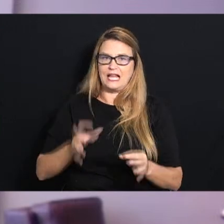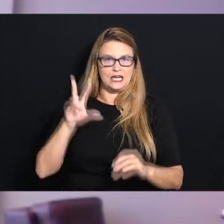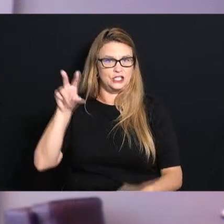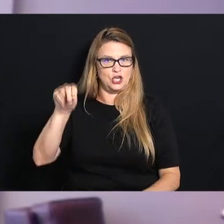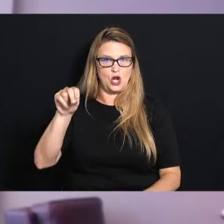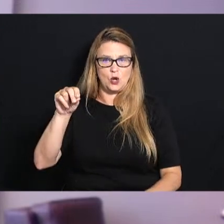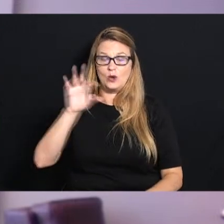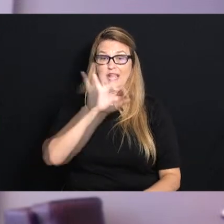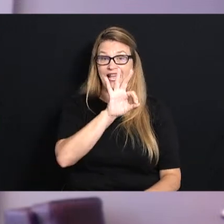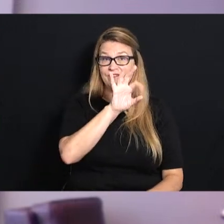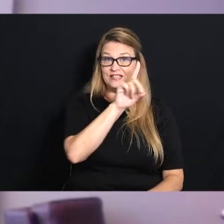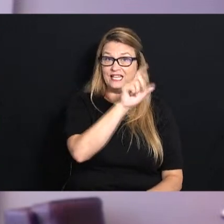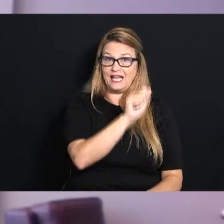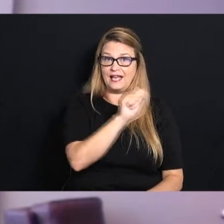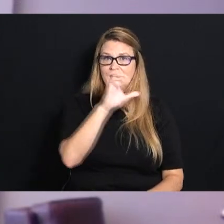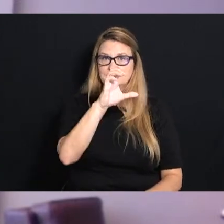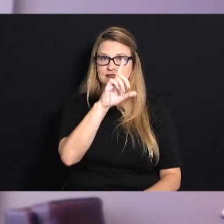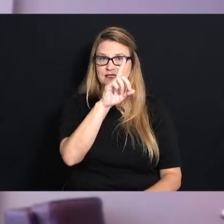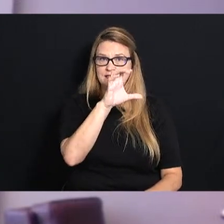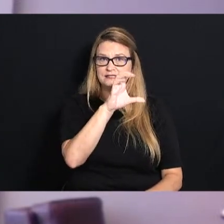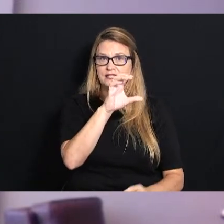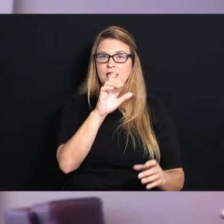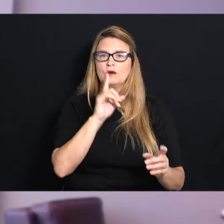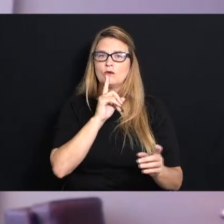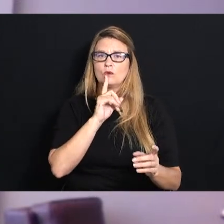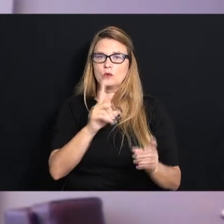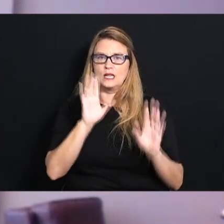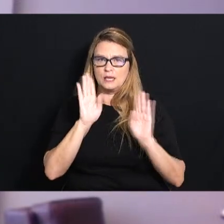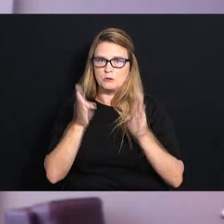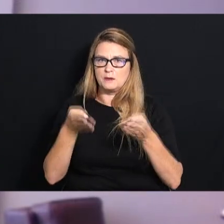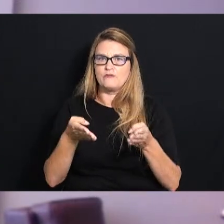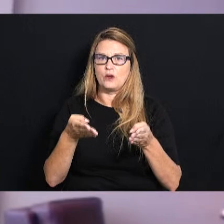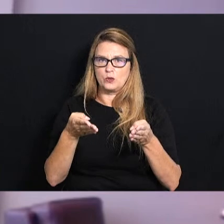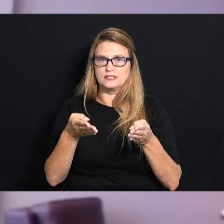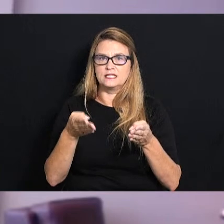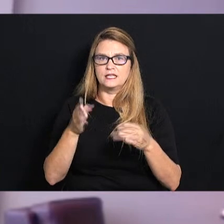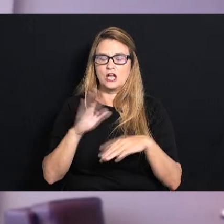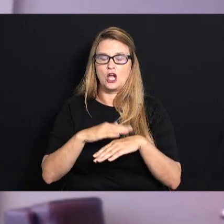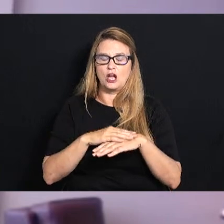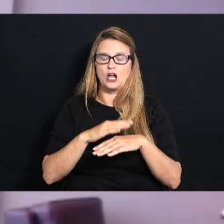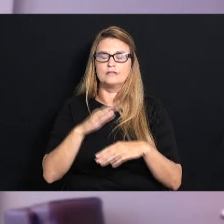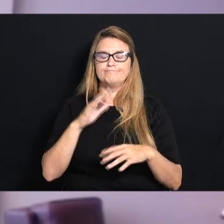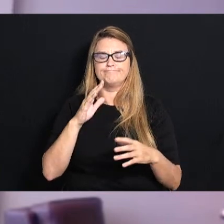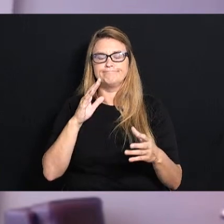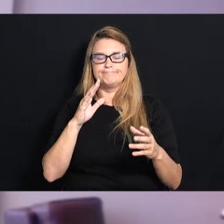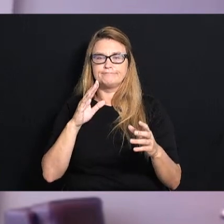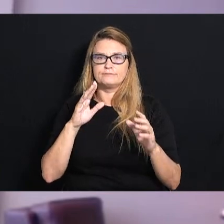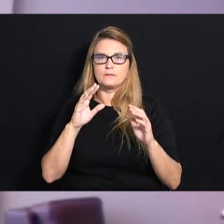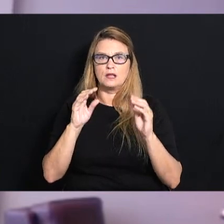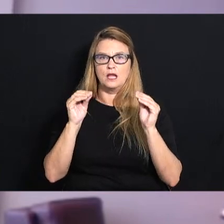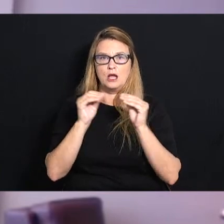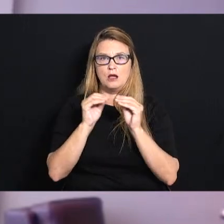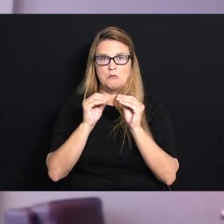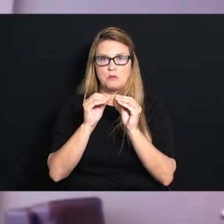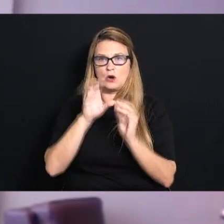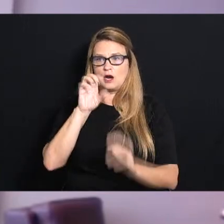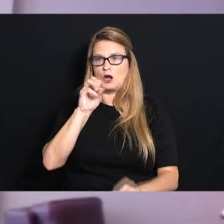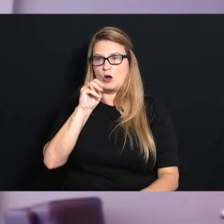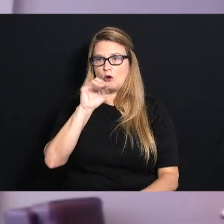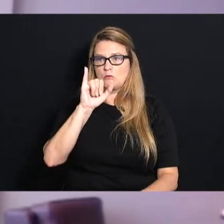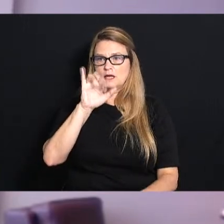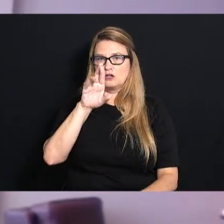and the CDC, and instead are really going to be focusing on targeting the new, more Omicron